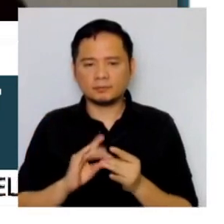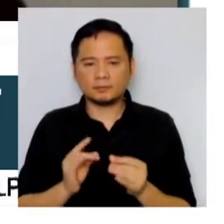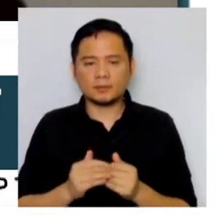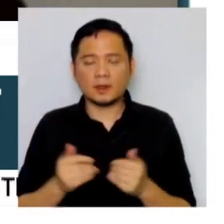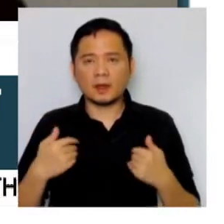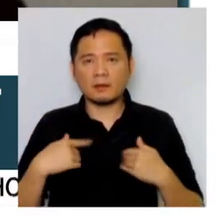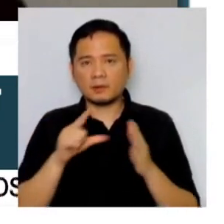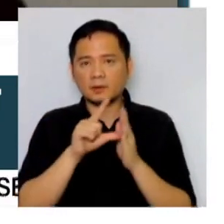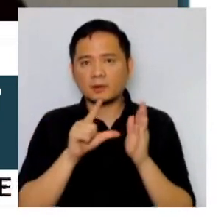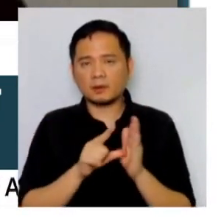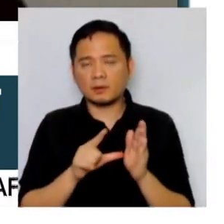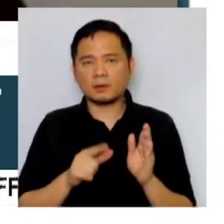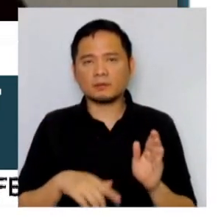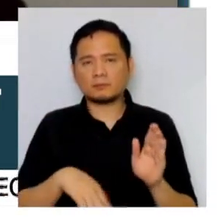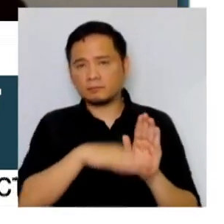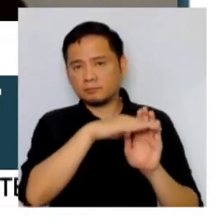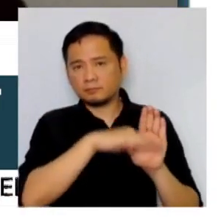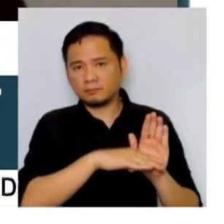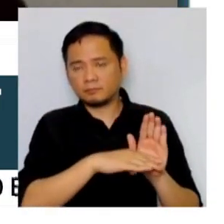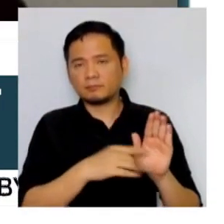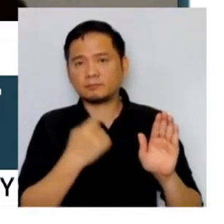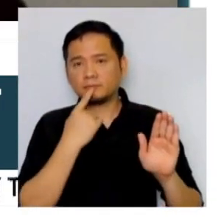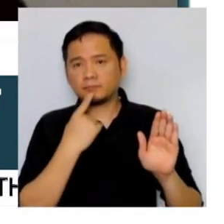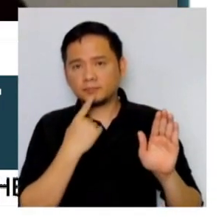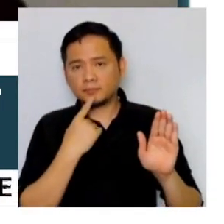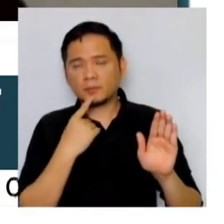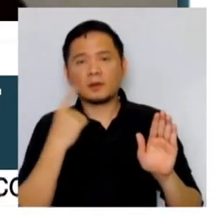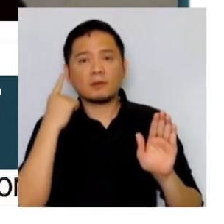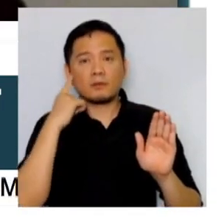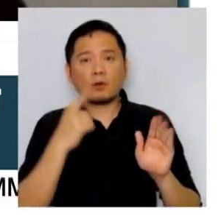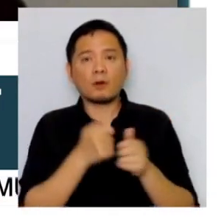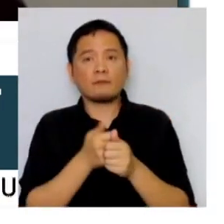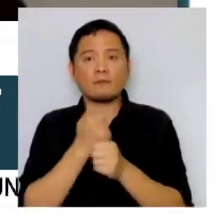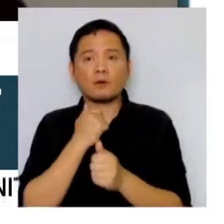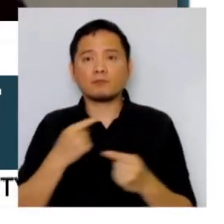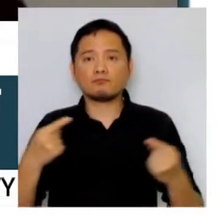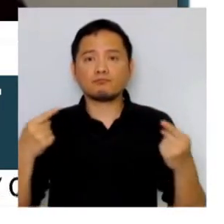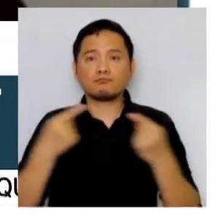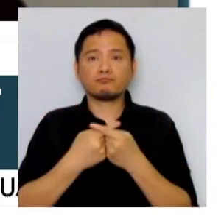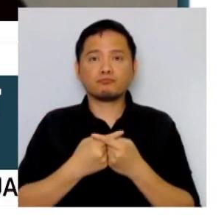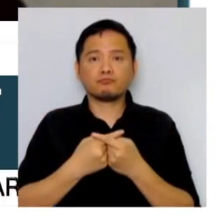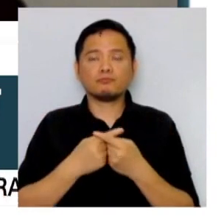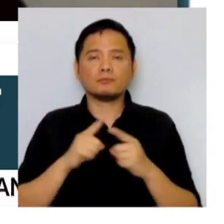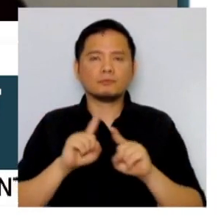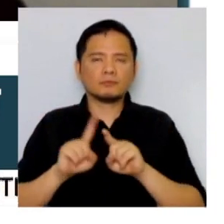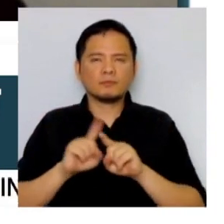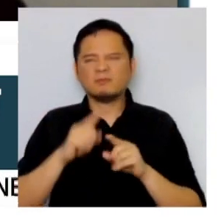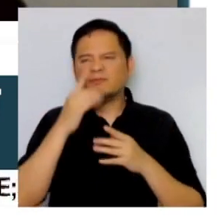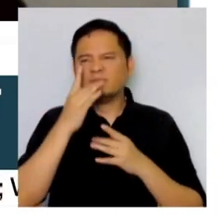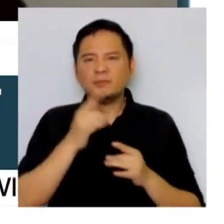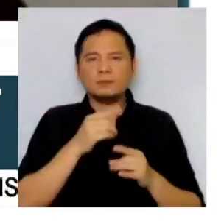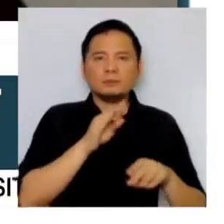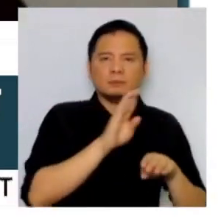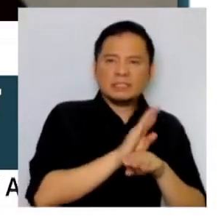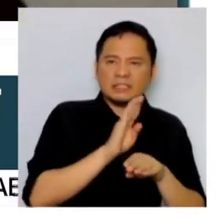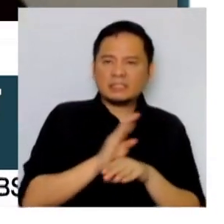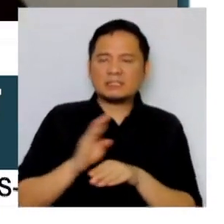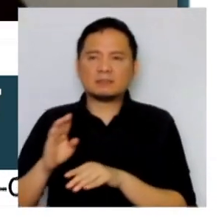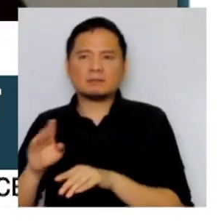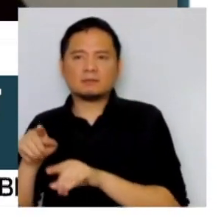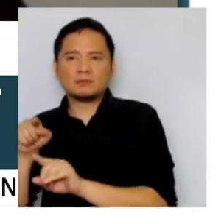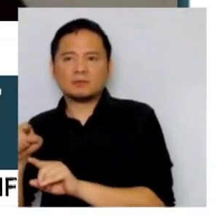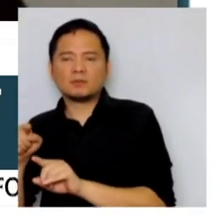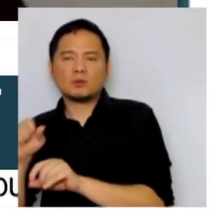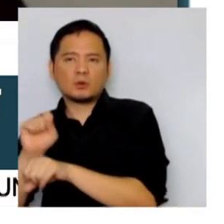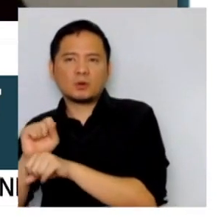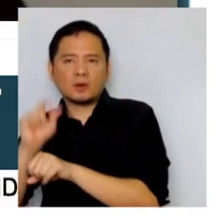RA6713 is stating is that to avoid conflict of interest, the candidates and later on, if they